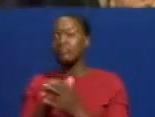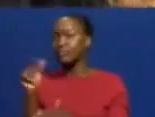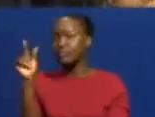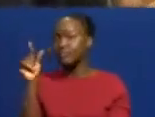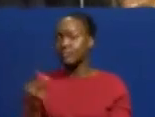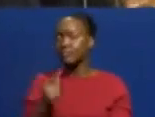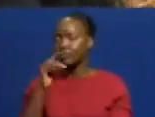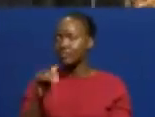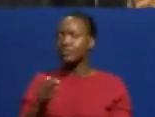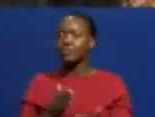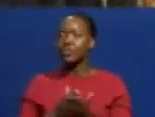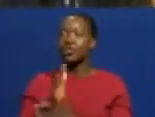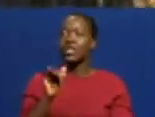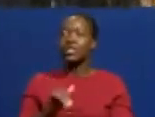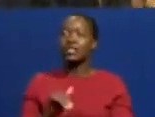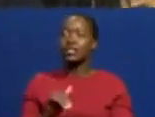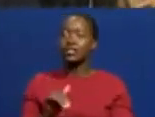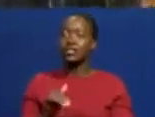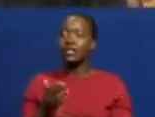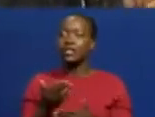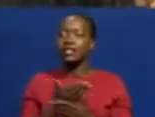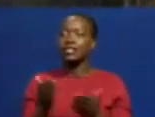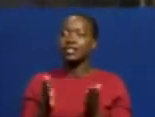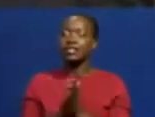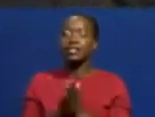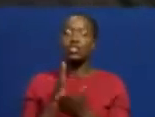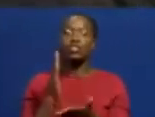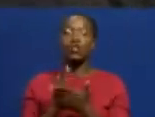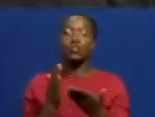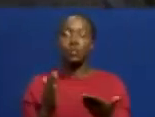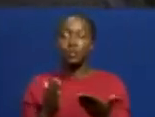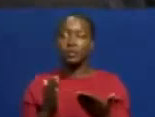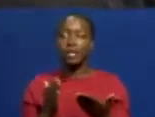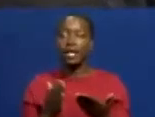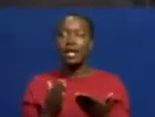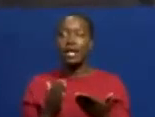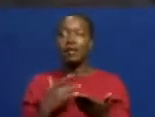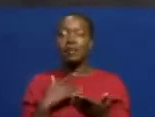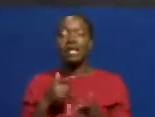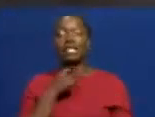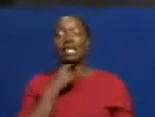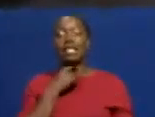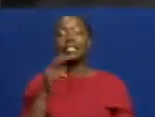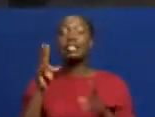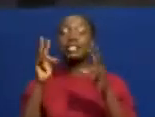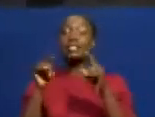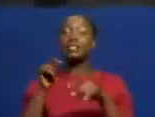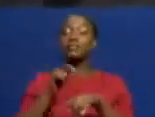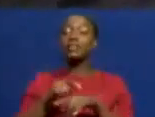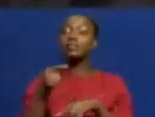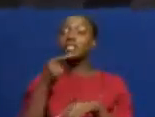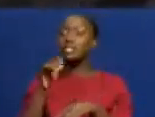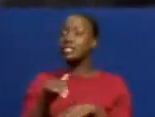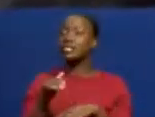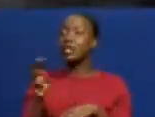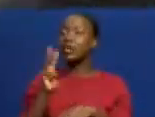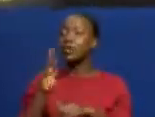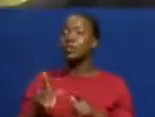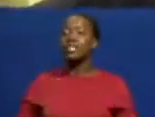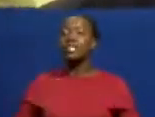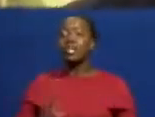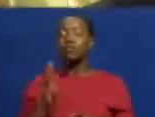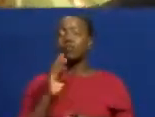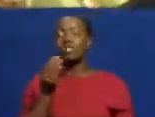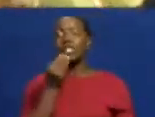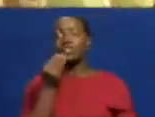that we ensure that this is curbed? I actually like the theme when it says water is life, water